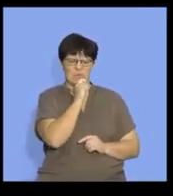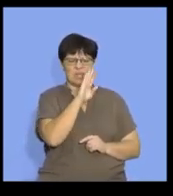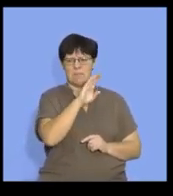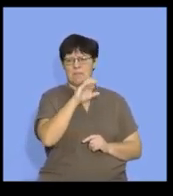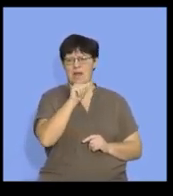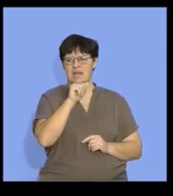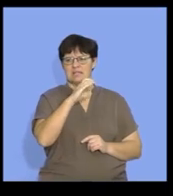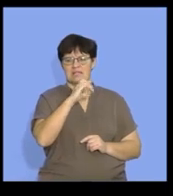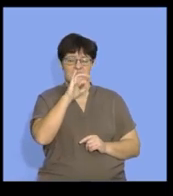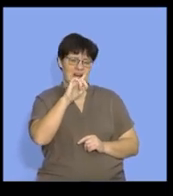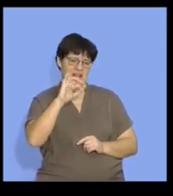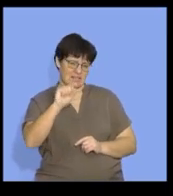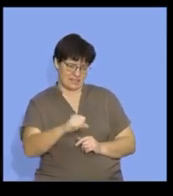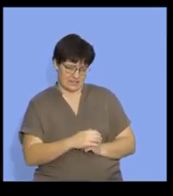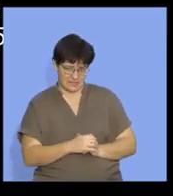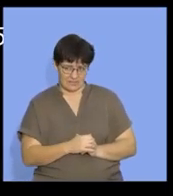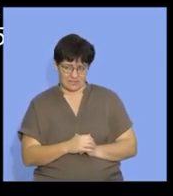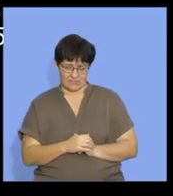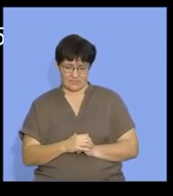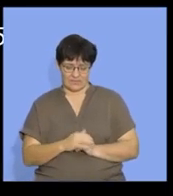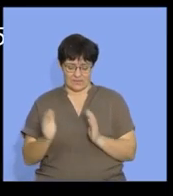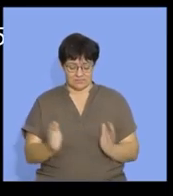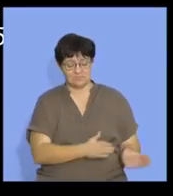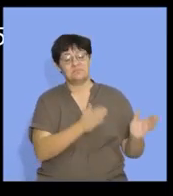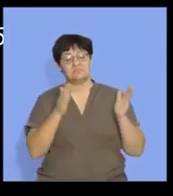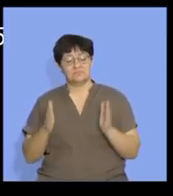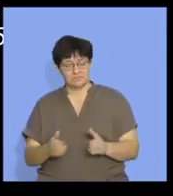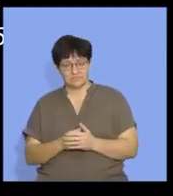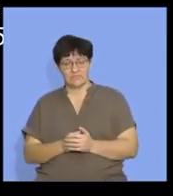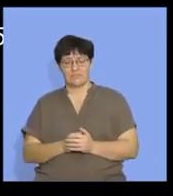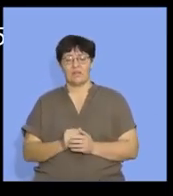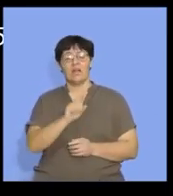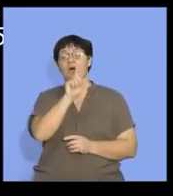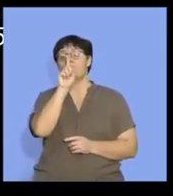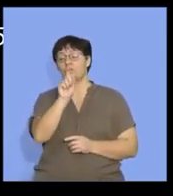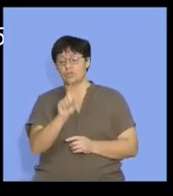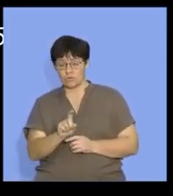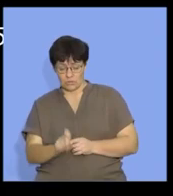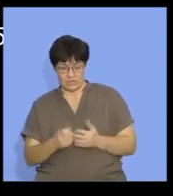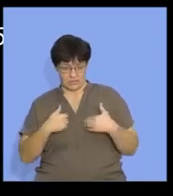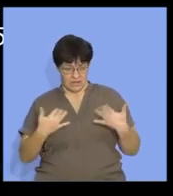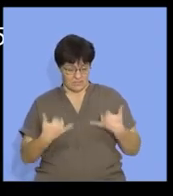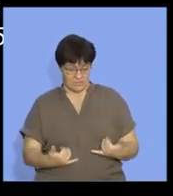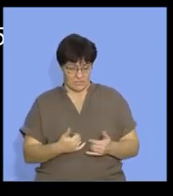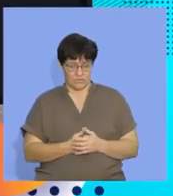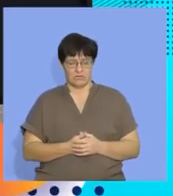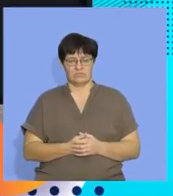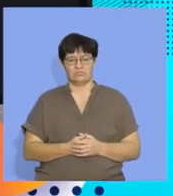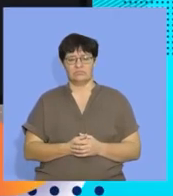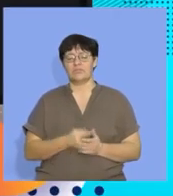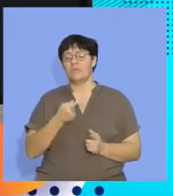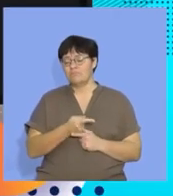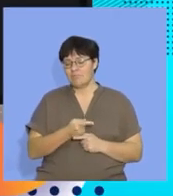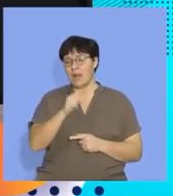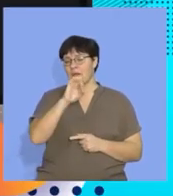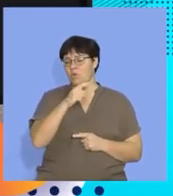able, to give its scientific name. Okay, now the next questions that we're going to start off, very often